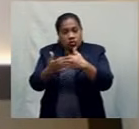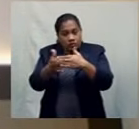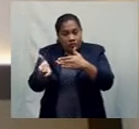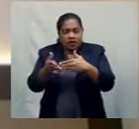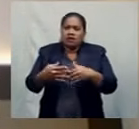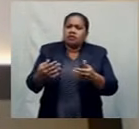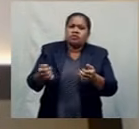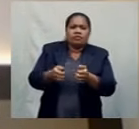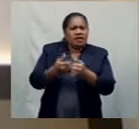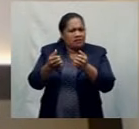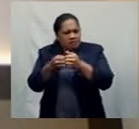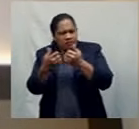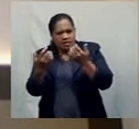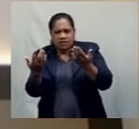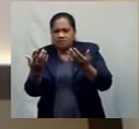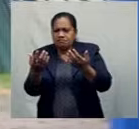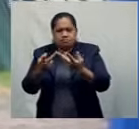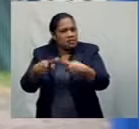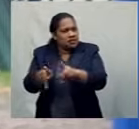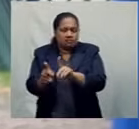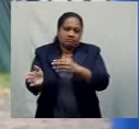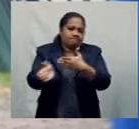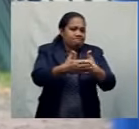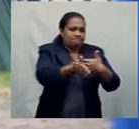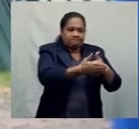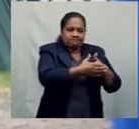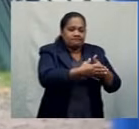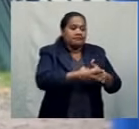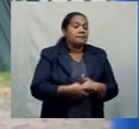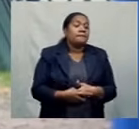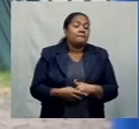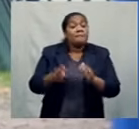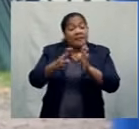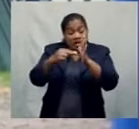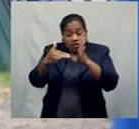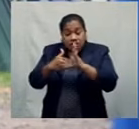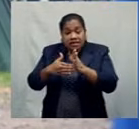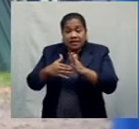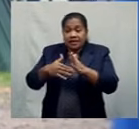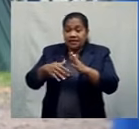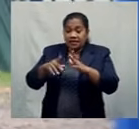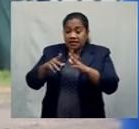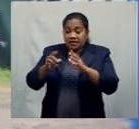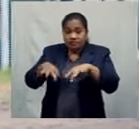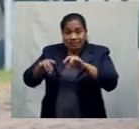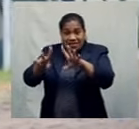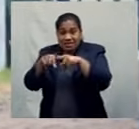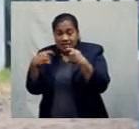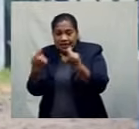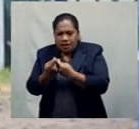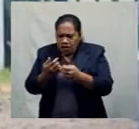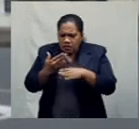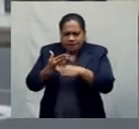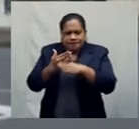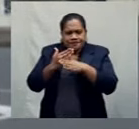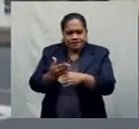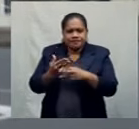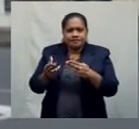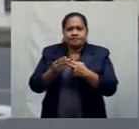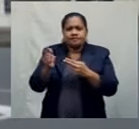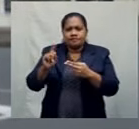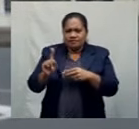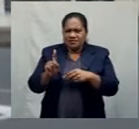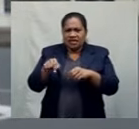many institutions are closed. The New Zealand AusMed team is also working to assist in preventing transmission of diseases